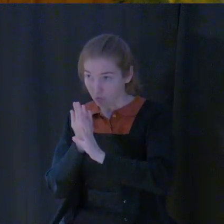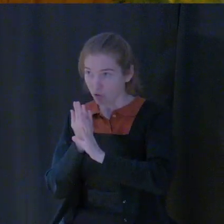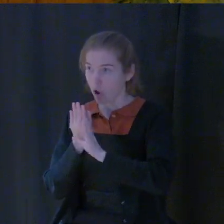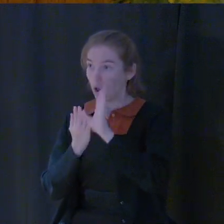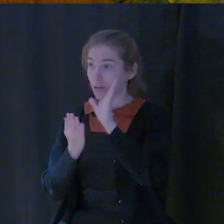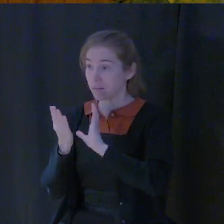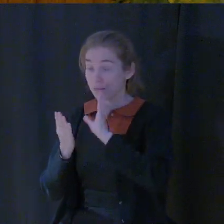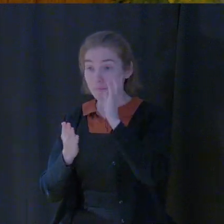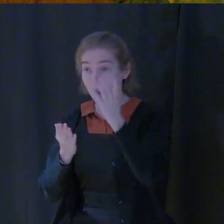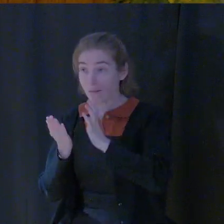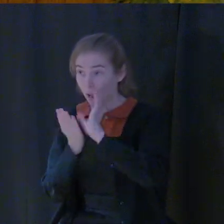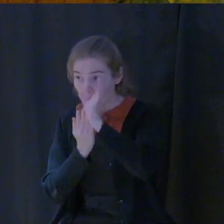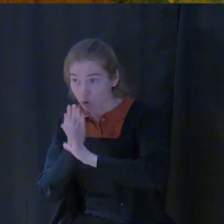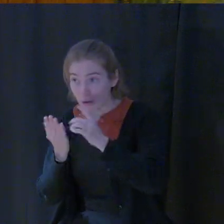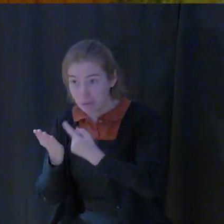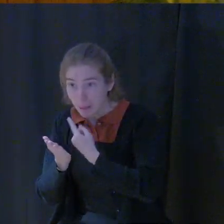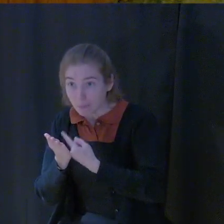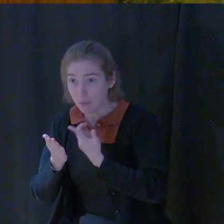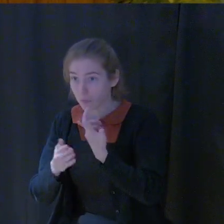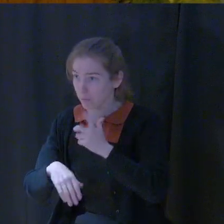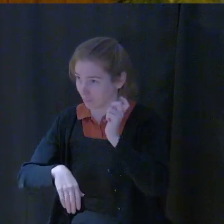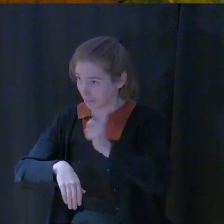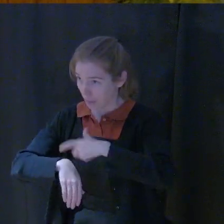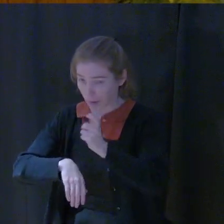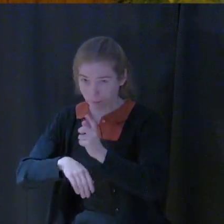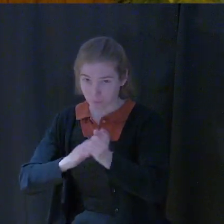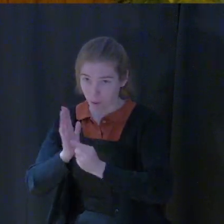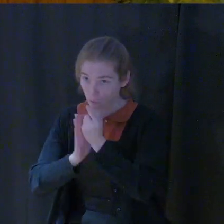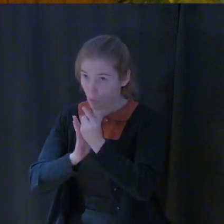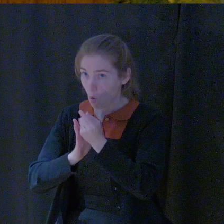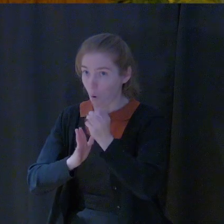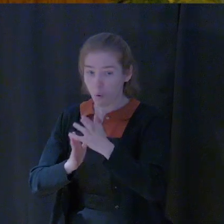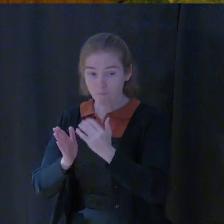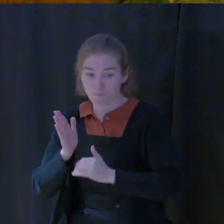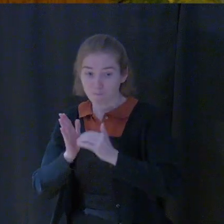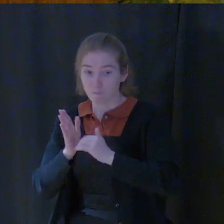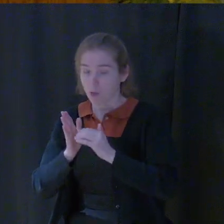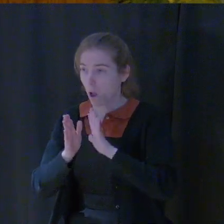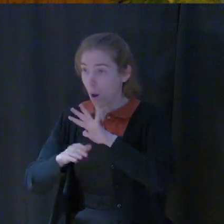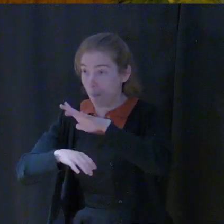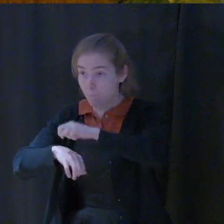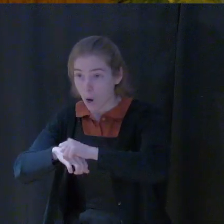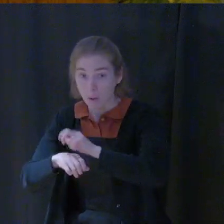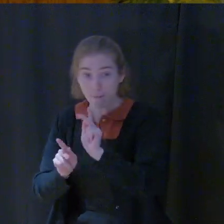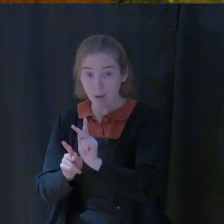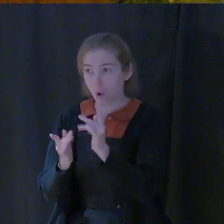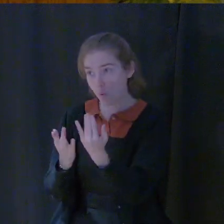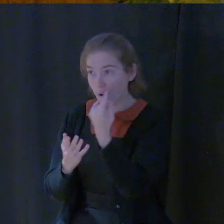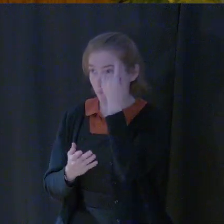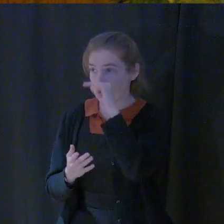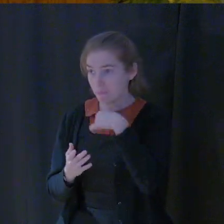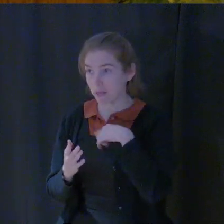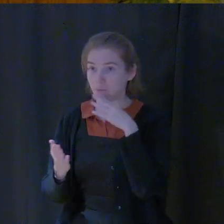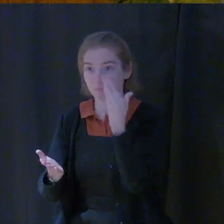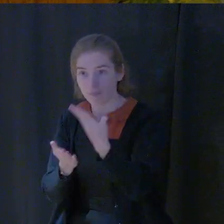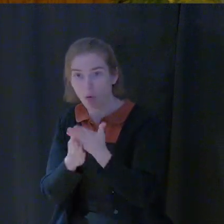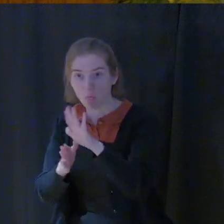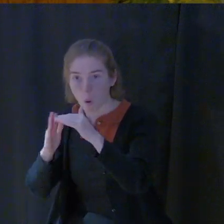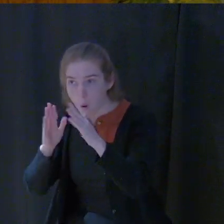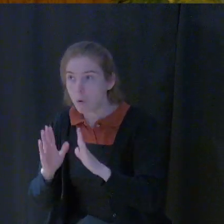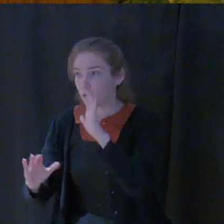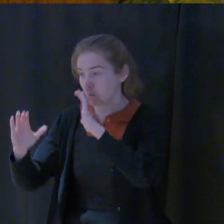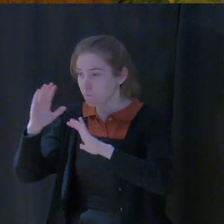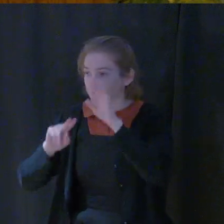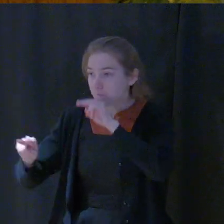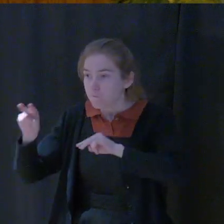day, some days are on the hour, or more often, appointments where people are waiting for me to come to their house and to look at